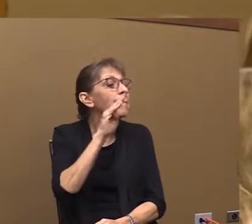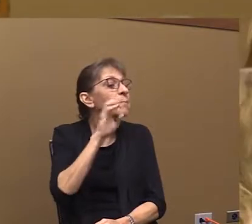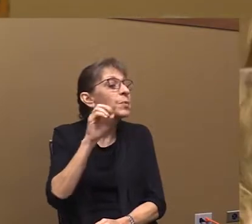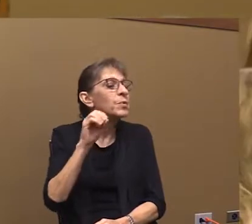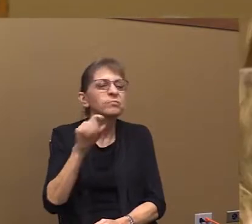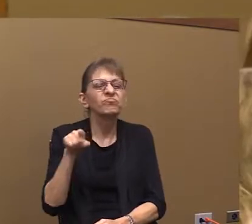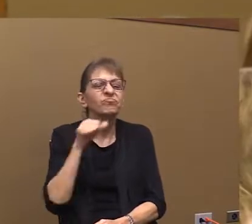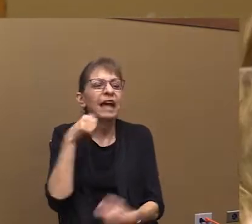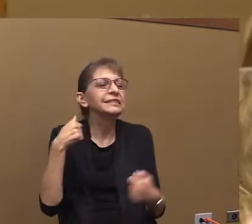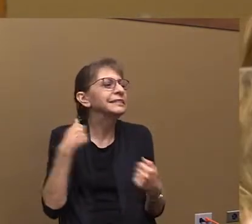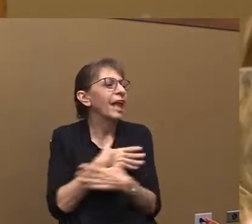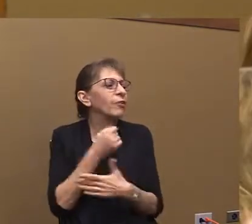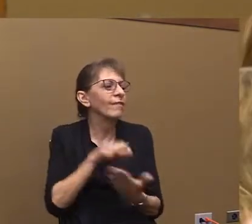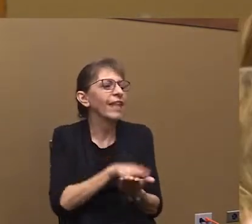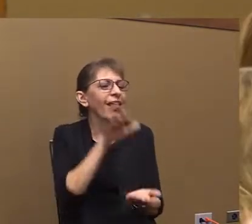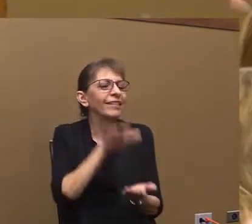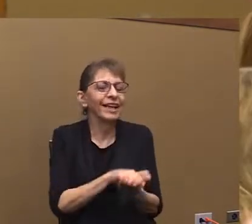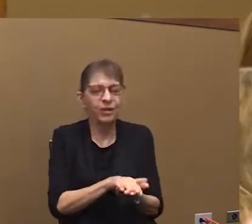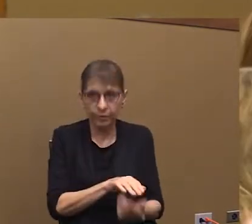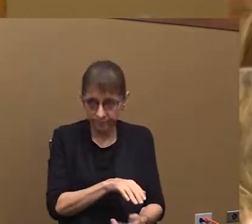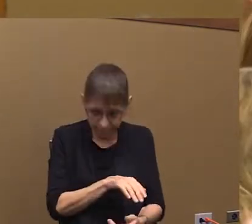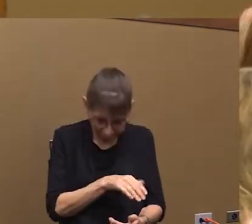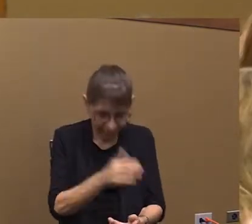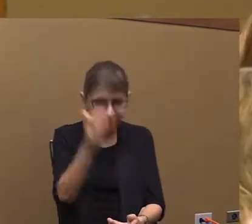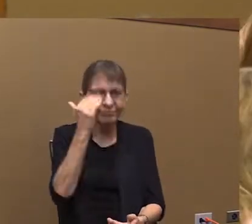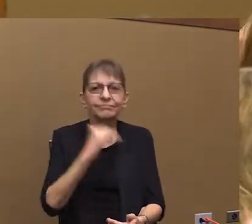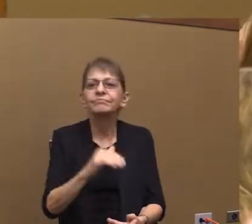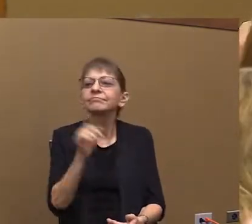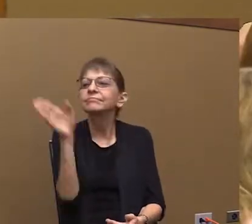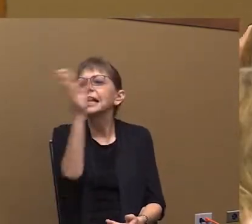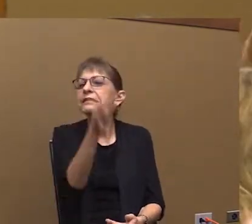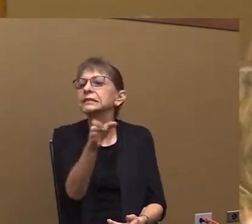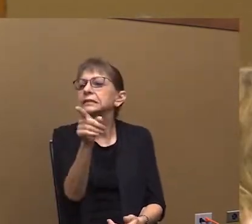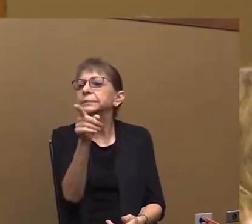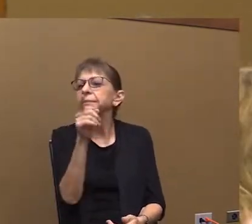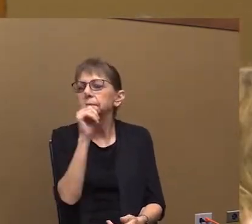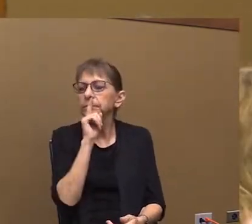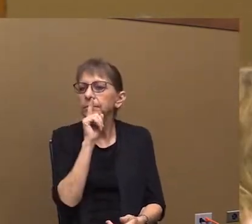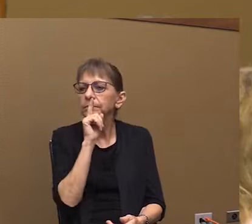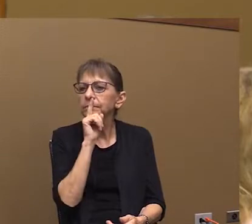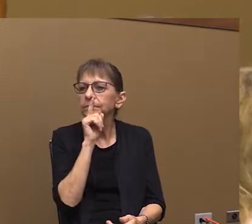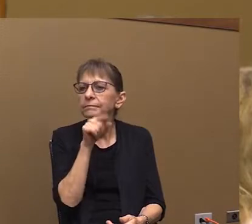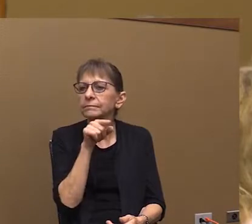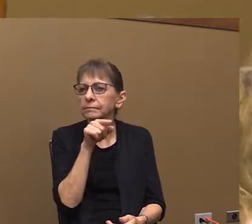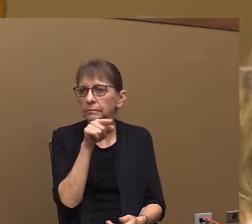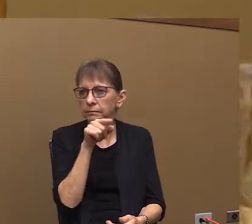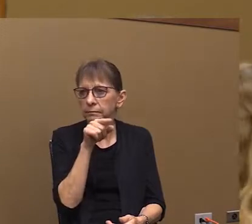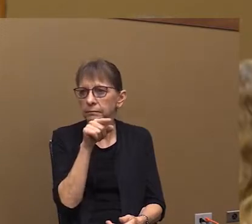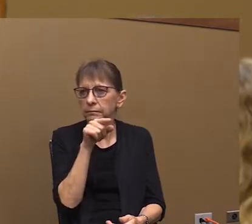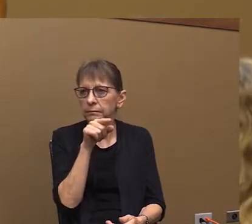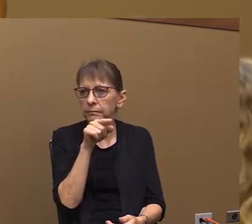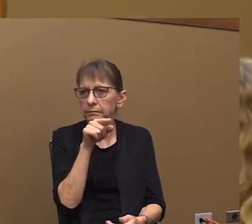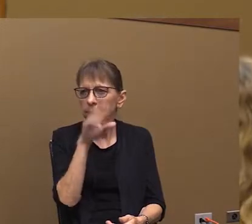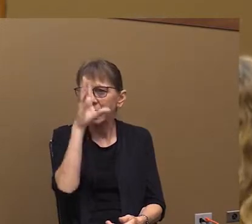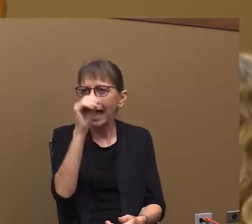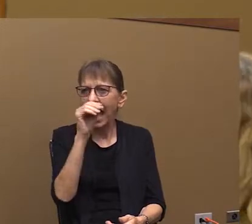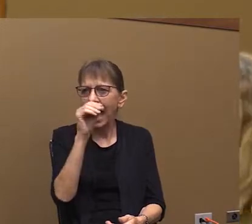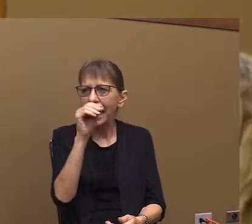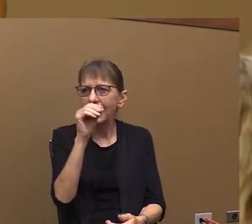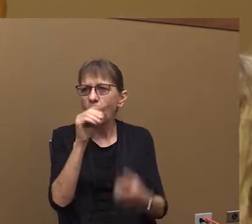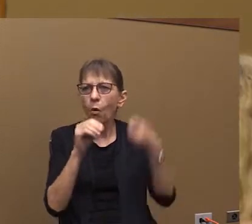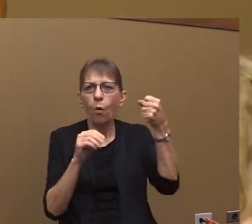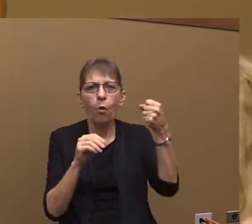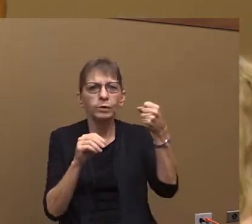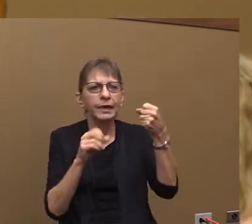not scared of the alligator. How about the next table? Do you guys? We had this guy holding an ice cream